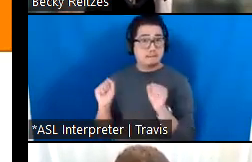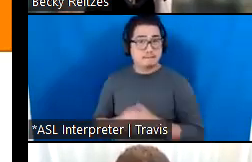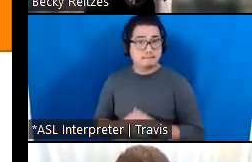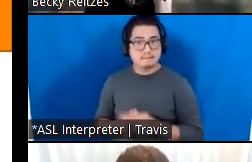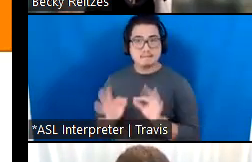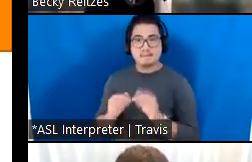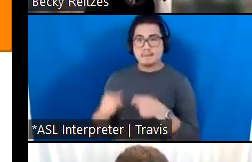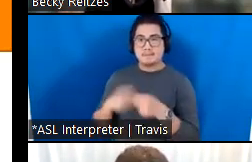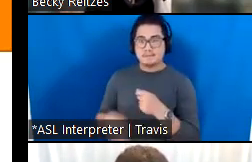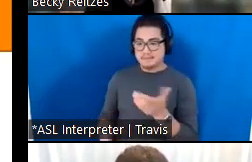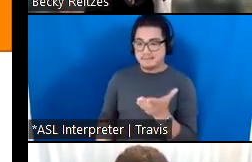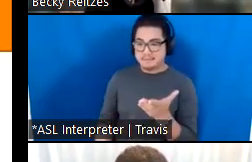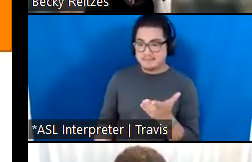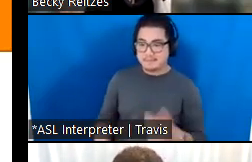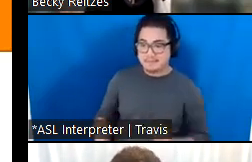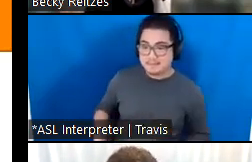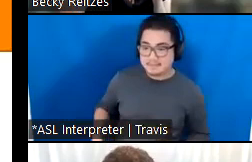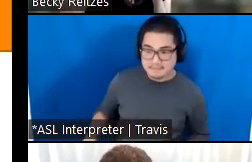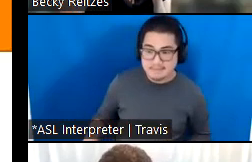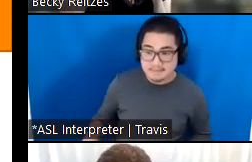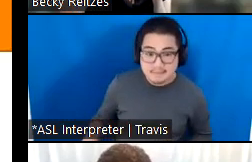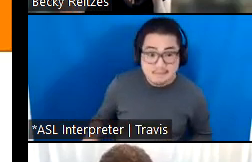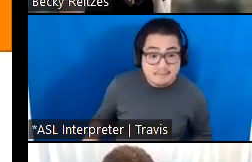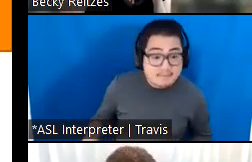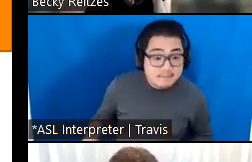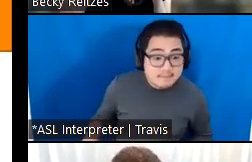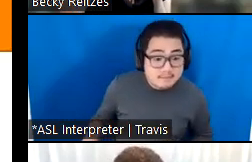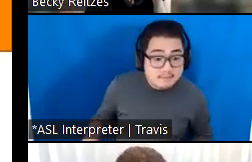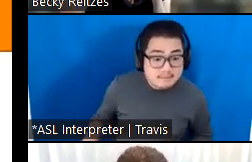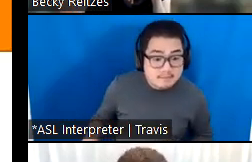I know folks were probably really upset about